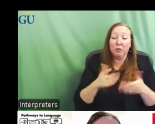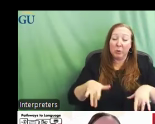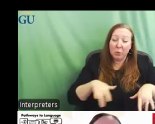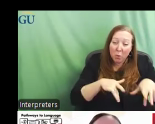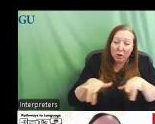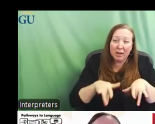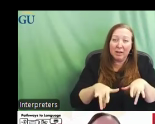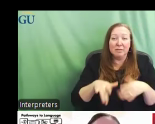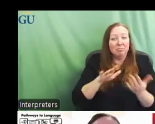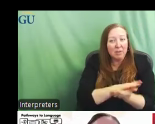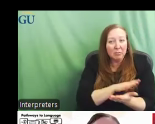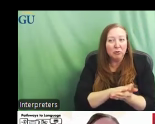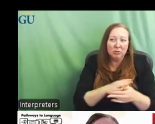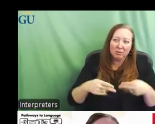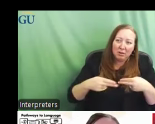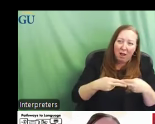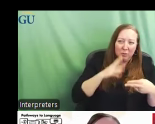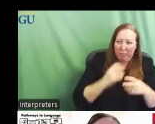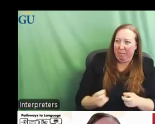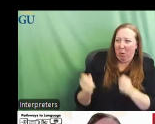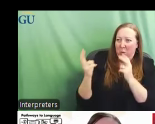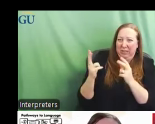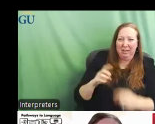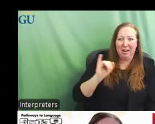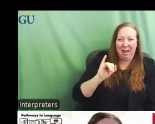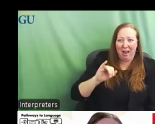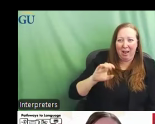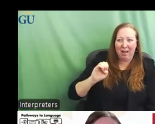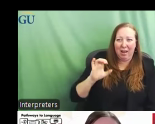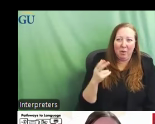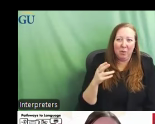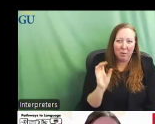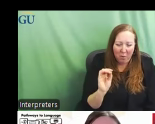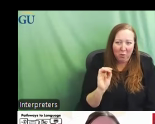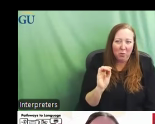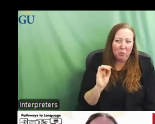Content tab. Please allow up to a week for recordings to be posted.